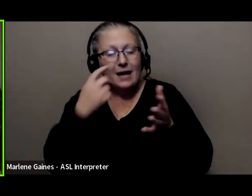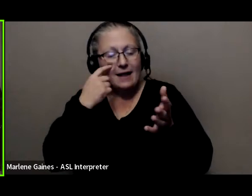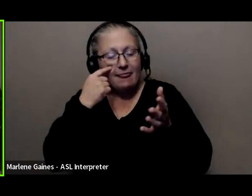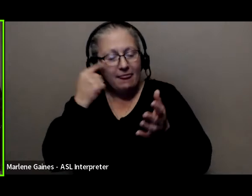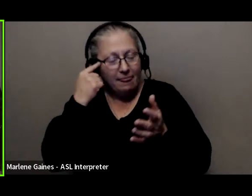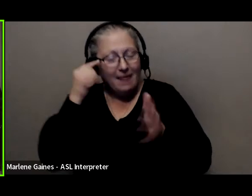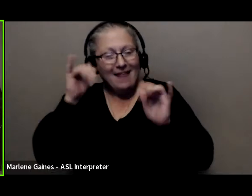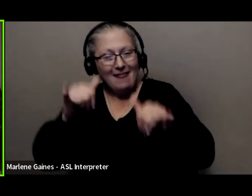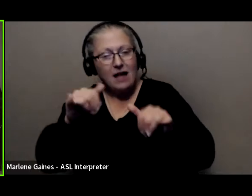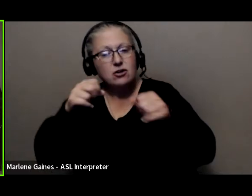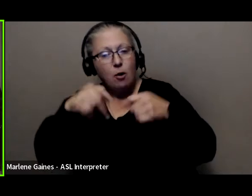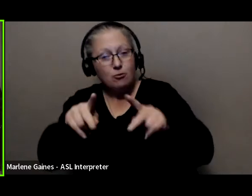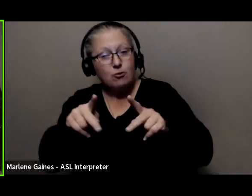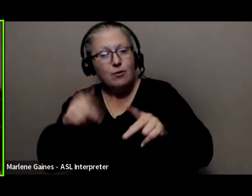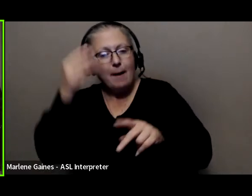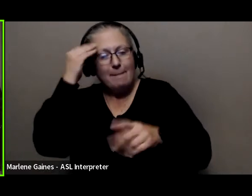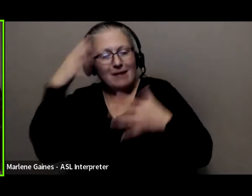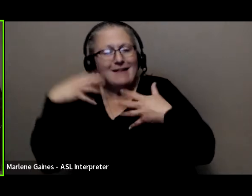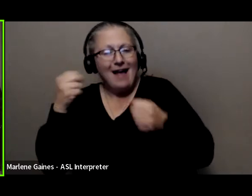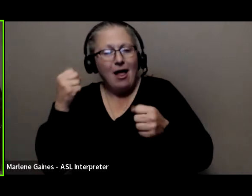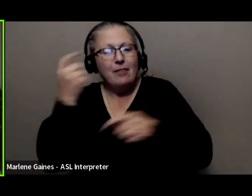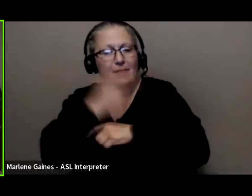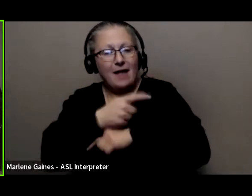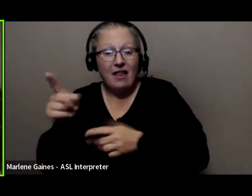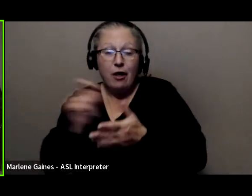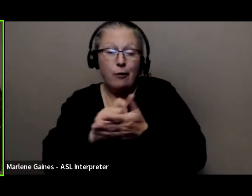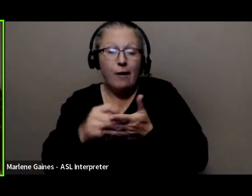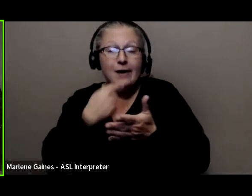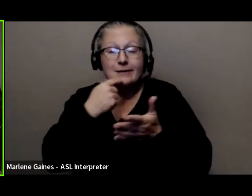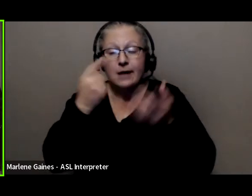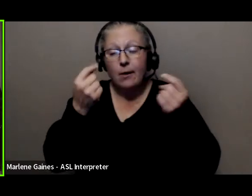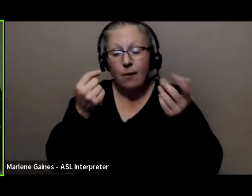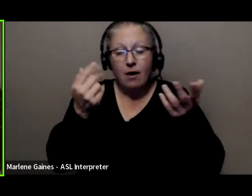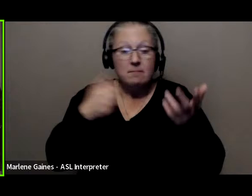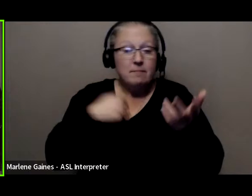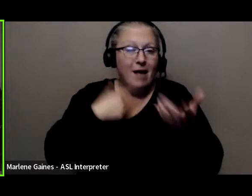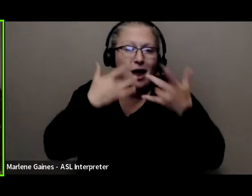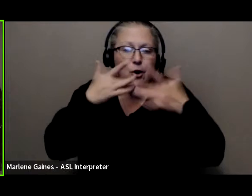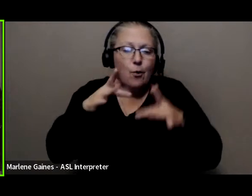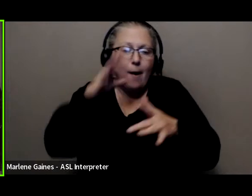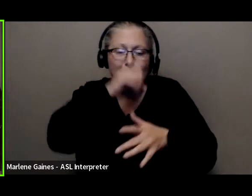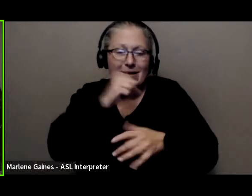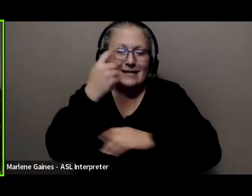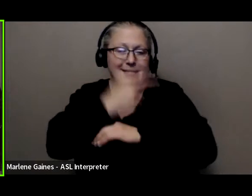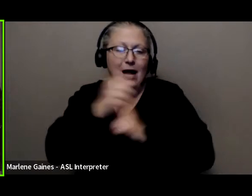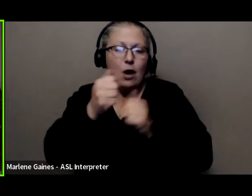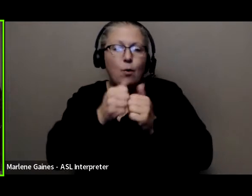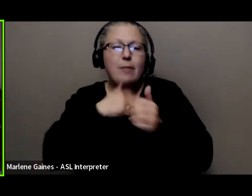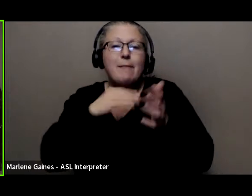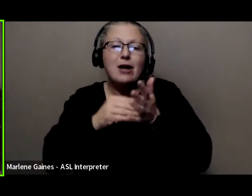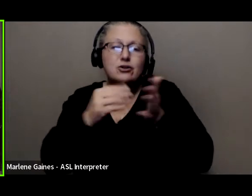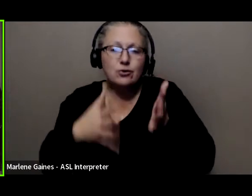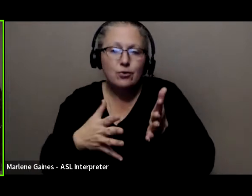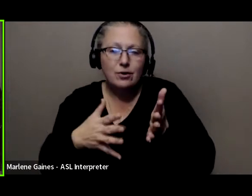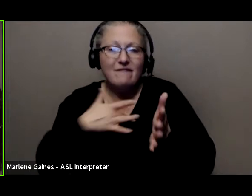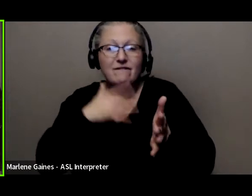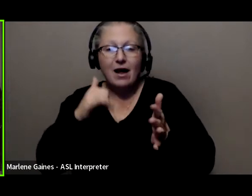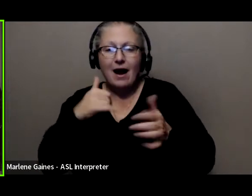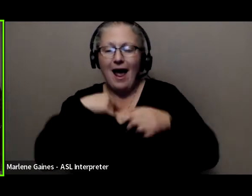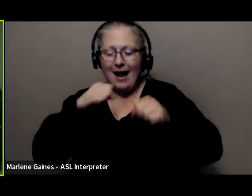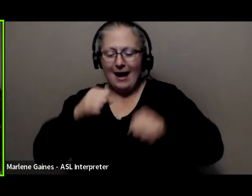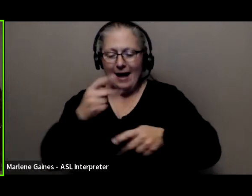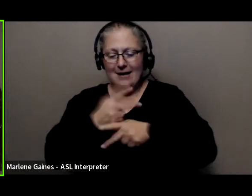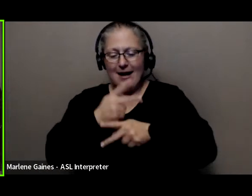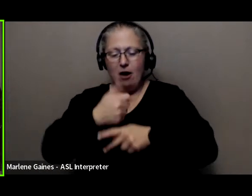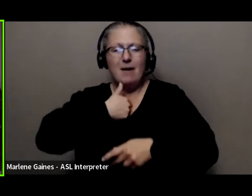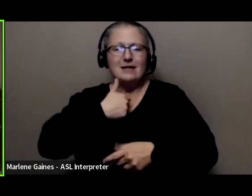opportunity to take a mental health day. And in their feedback, they write things like, I didn't want to miss a day with my students, and this felt like a way I could take care of myself.